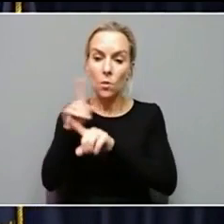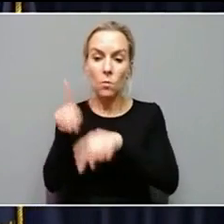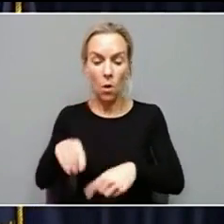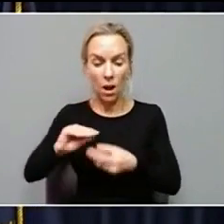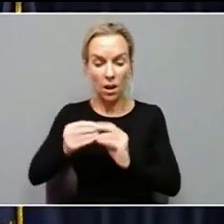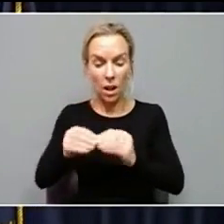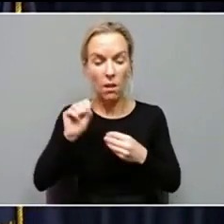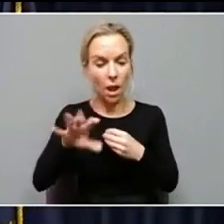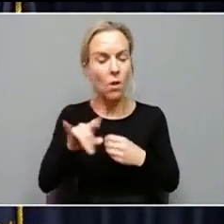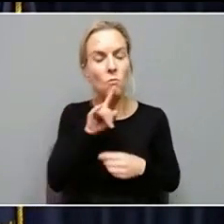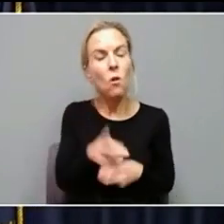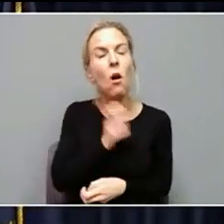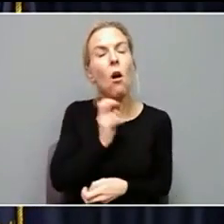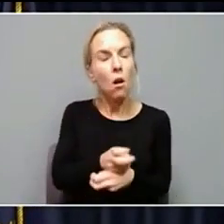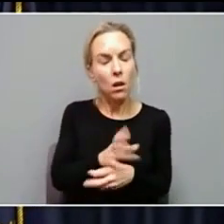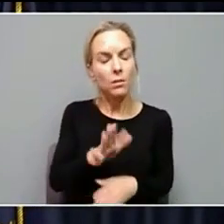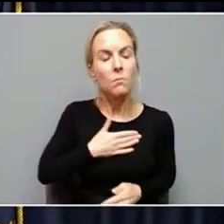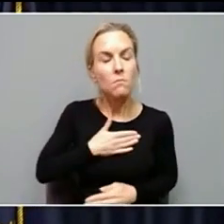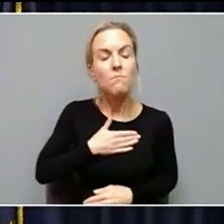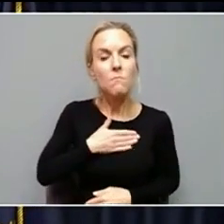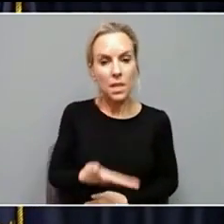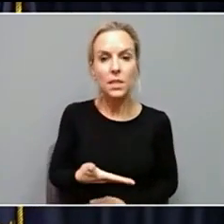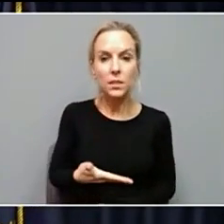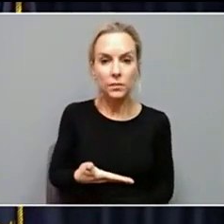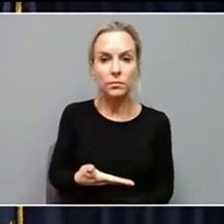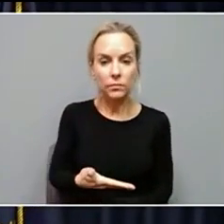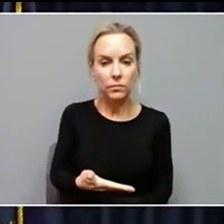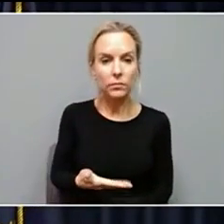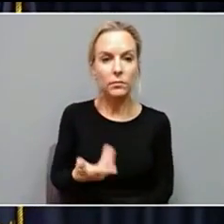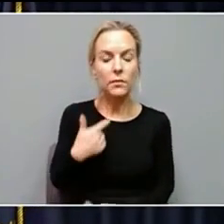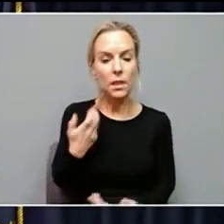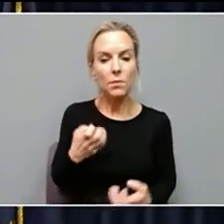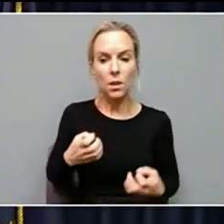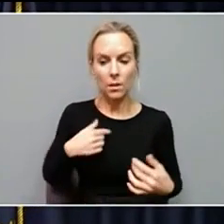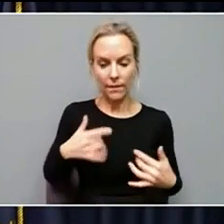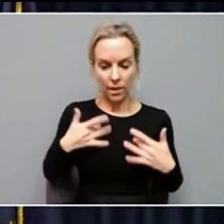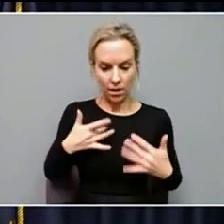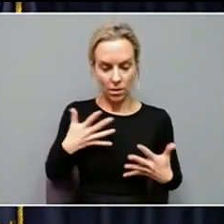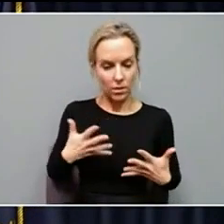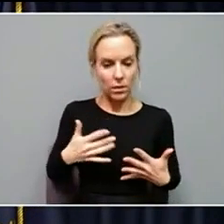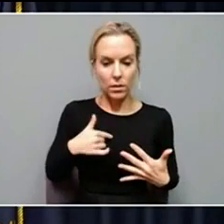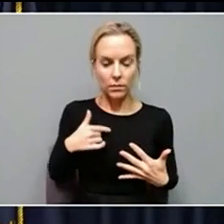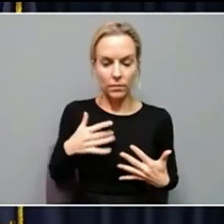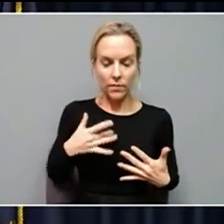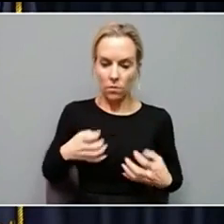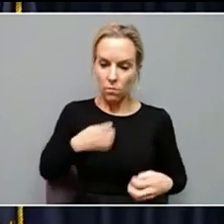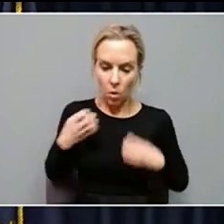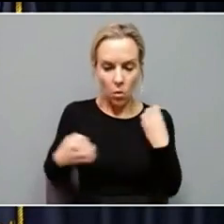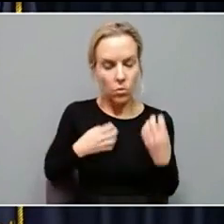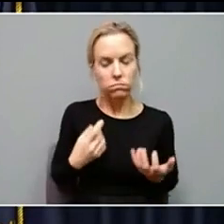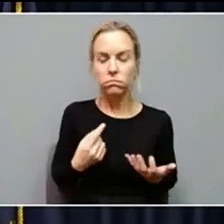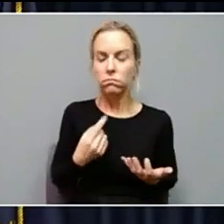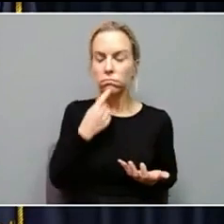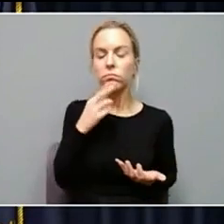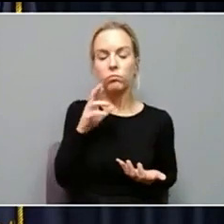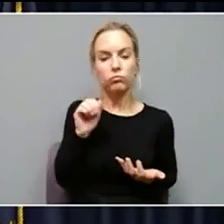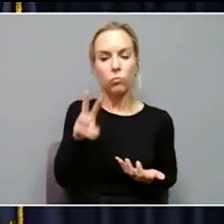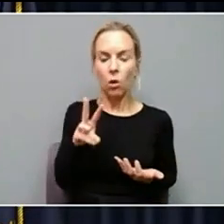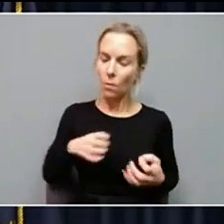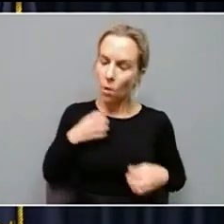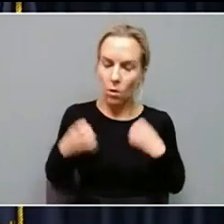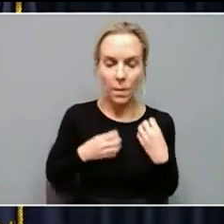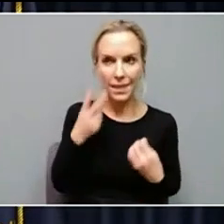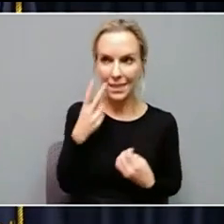going to admit up front today, a little emotional and a little raw. Seeing nearly 5,000